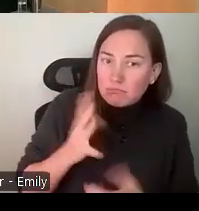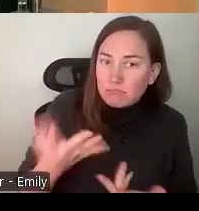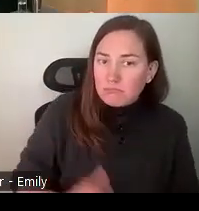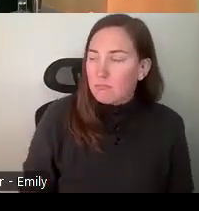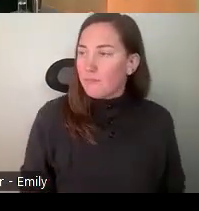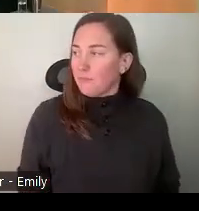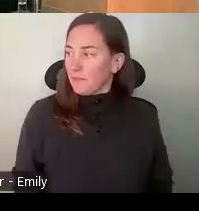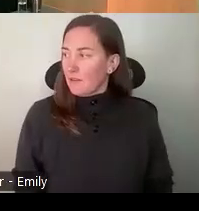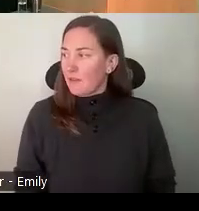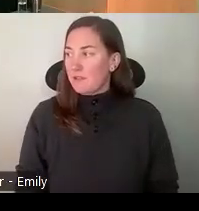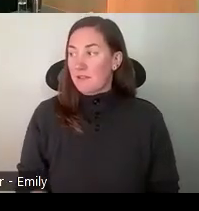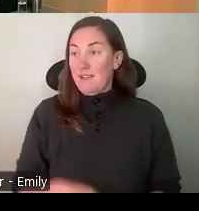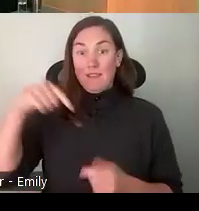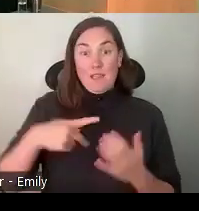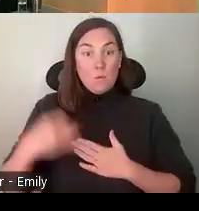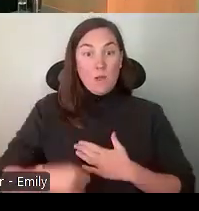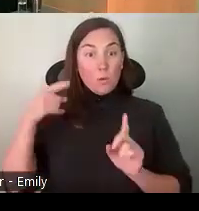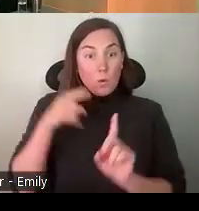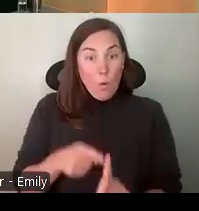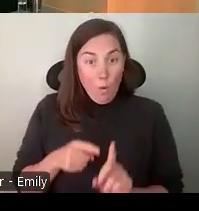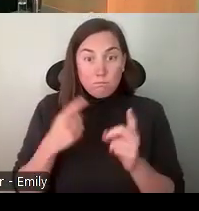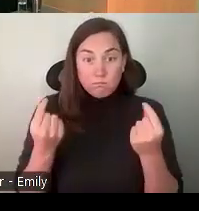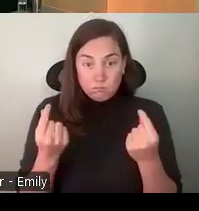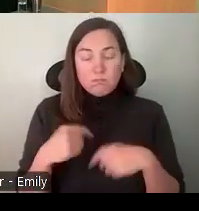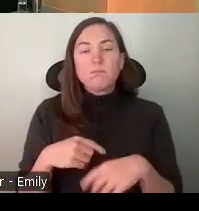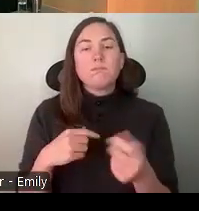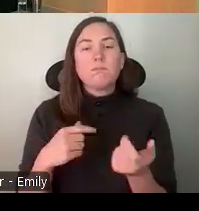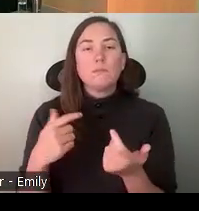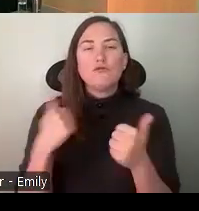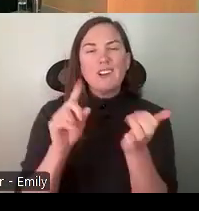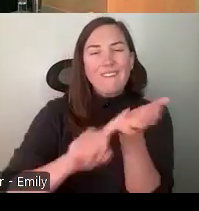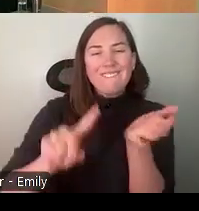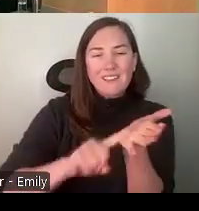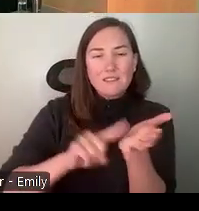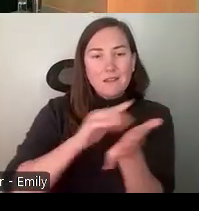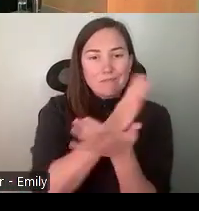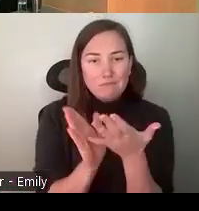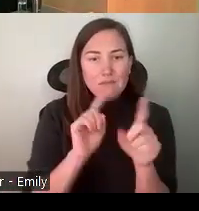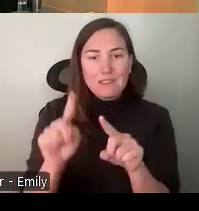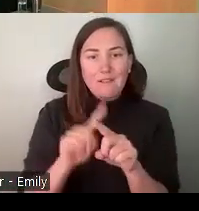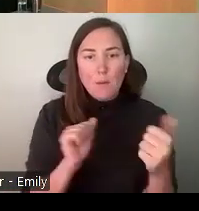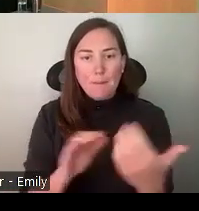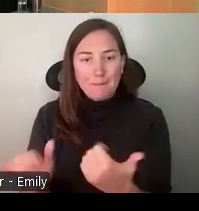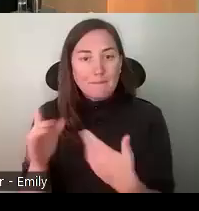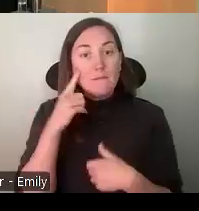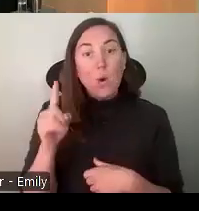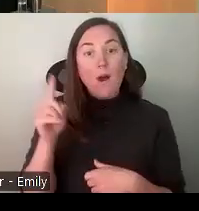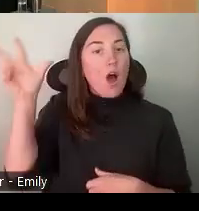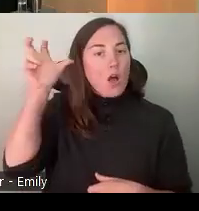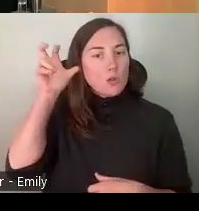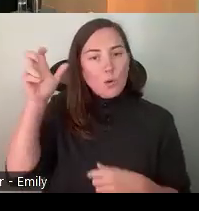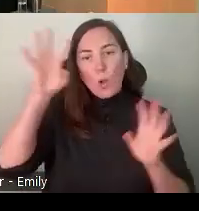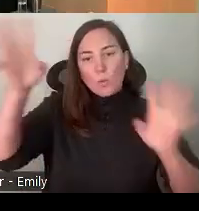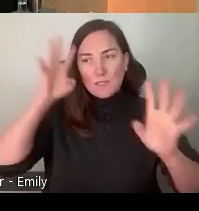So the aims of our project have been to investigate these potential mechanisms of auditory hallucinations